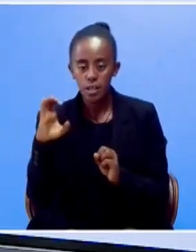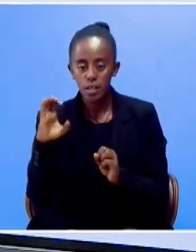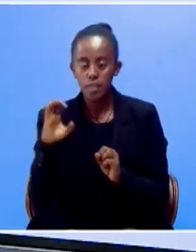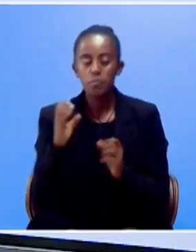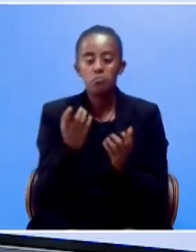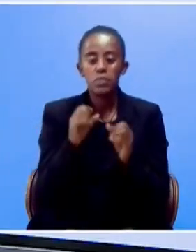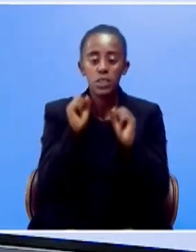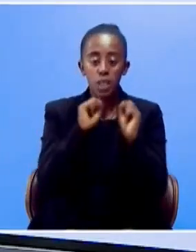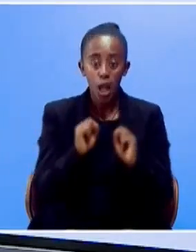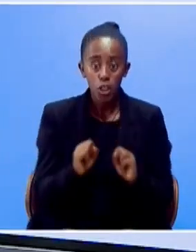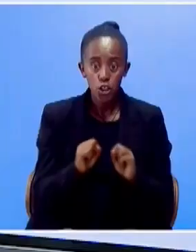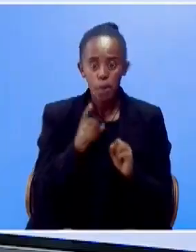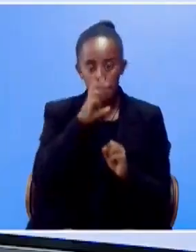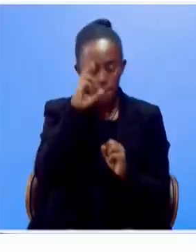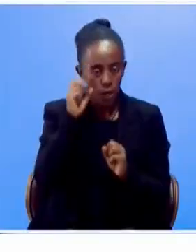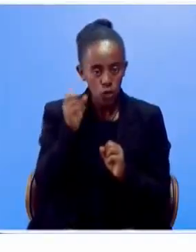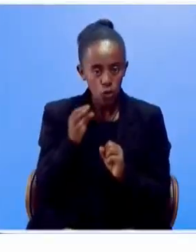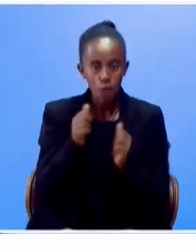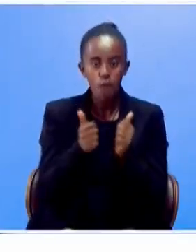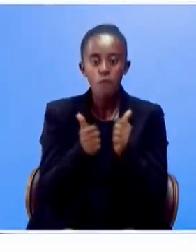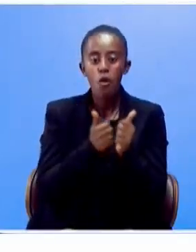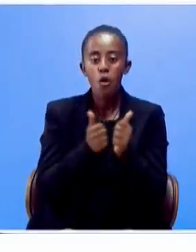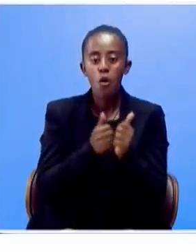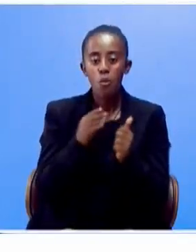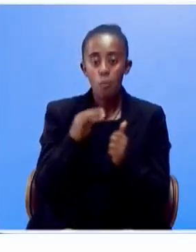of is followed by,